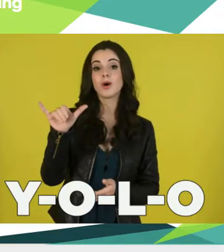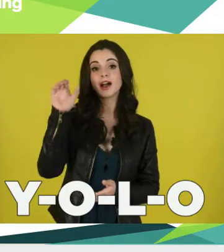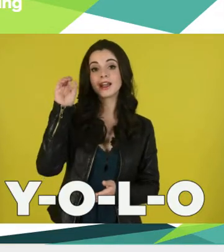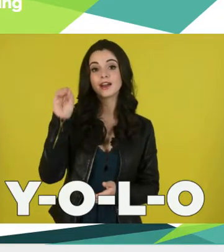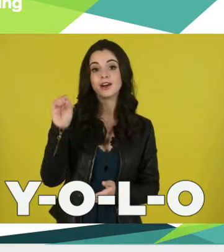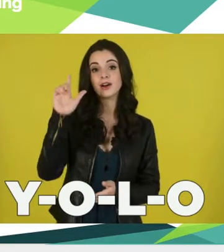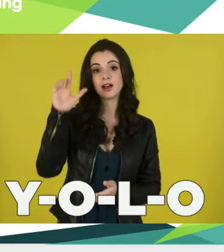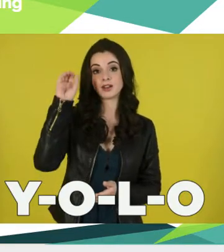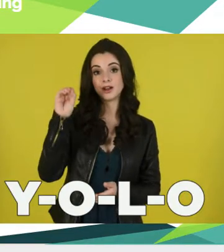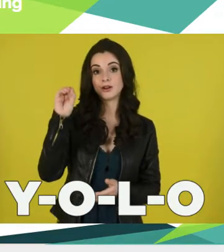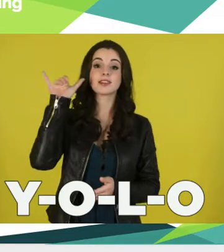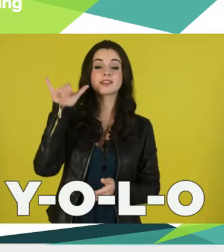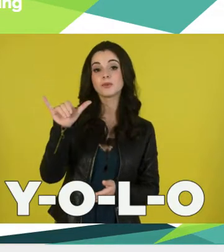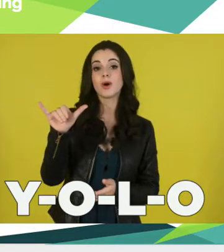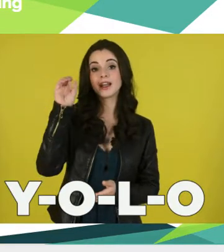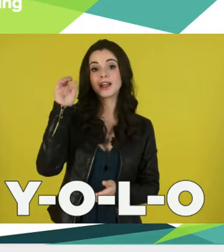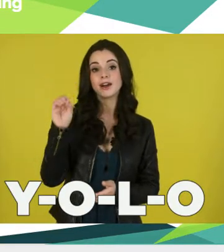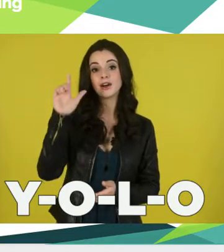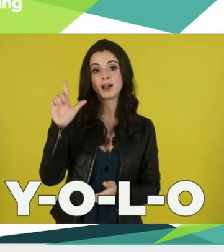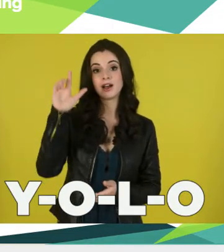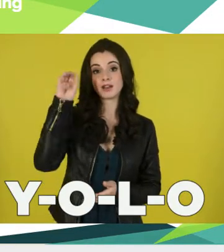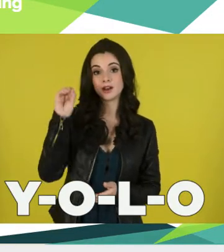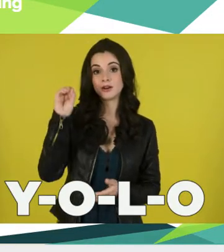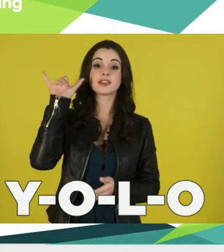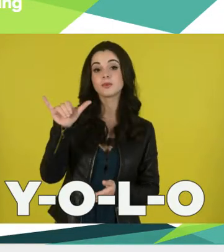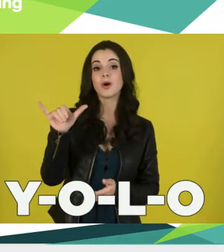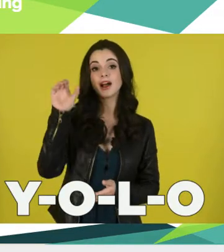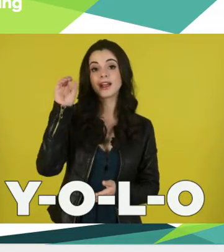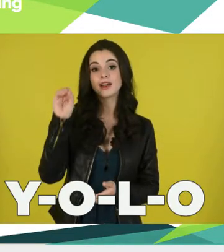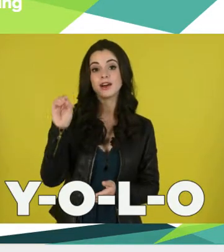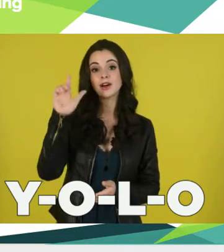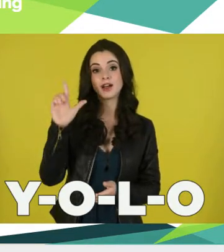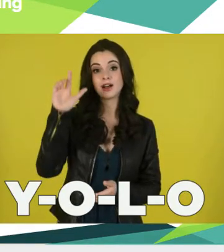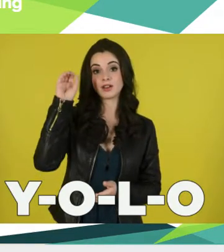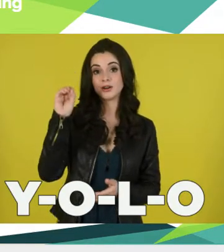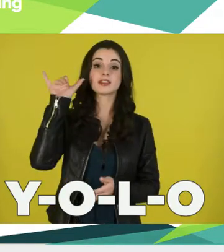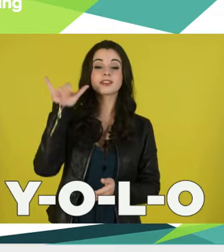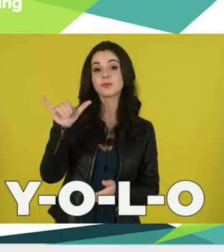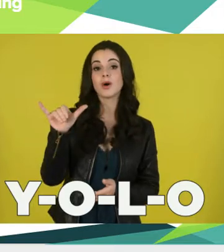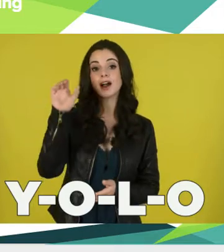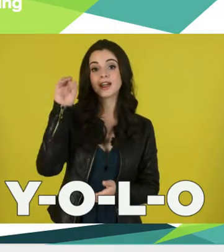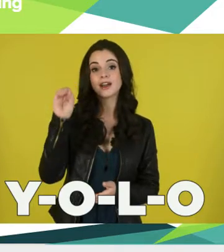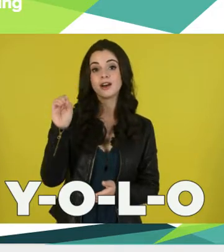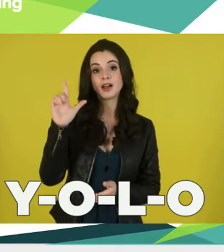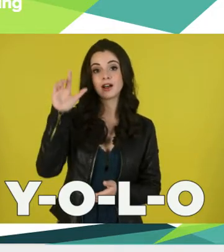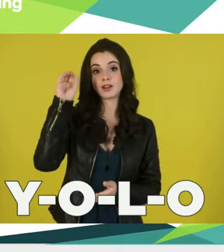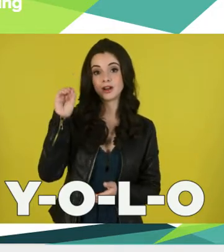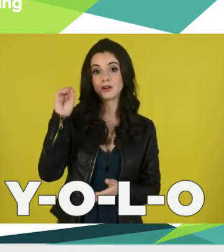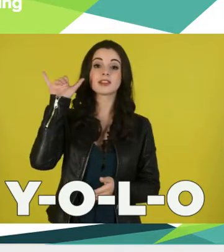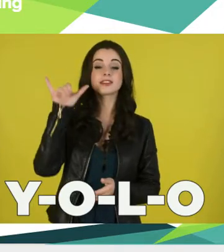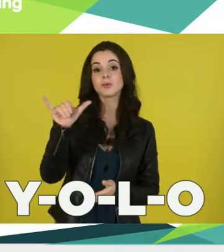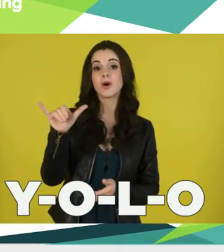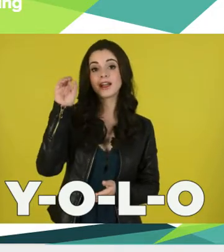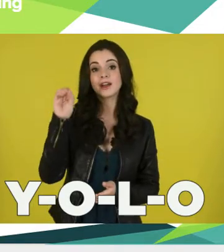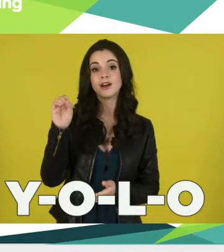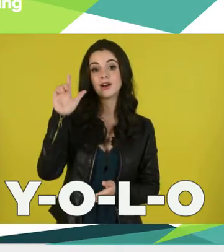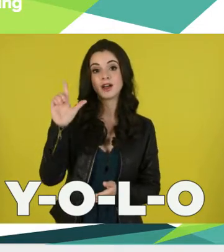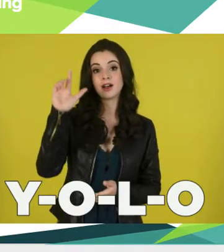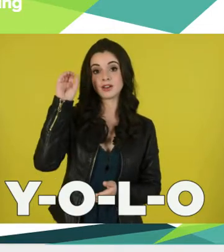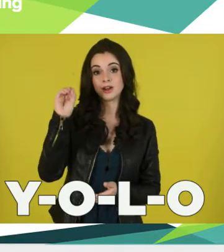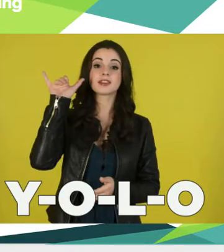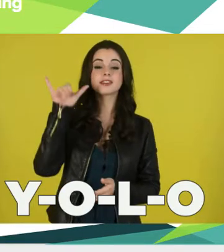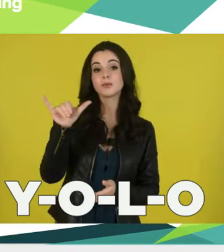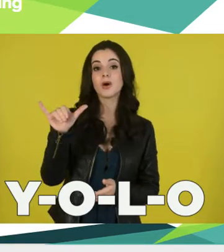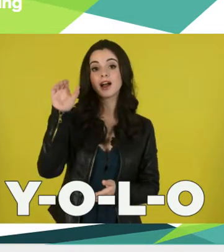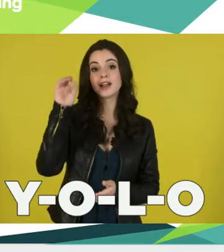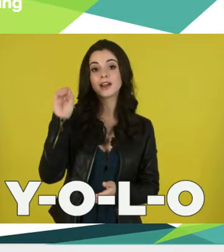and they originally they taught this they taught um english and taught sign and just like signing the letters and